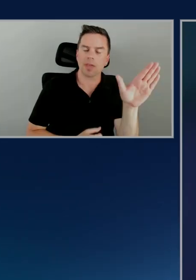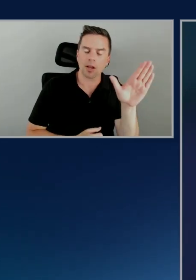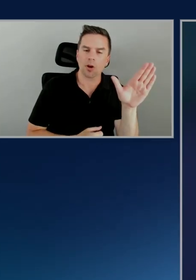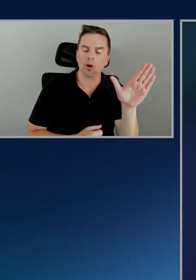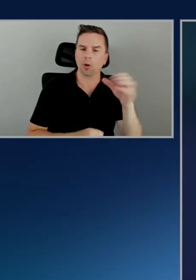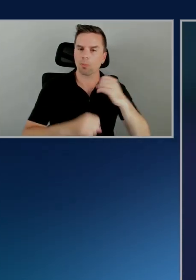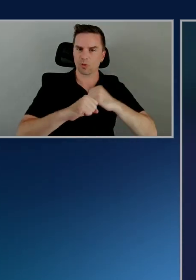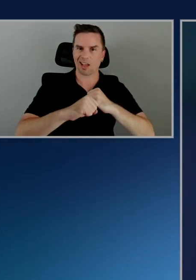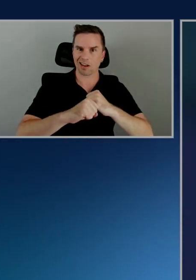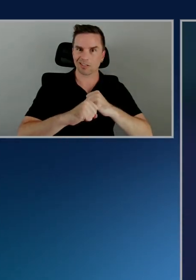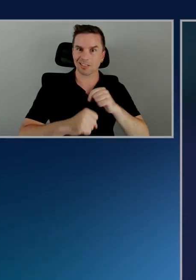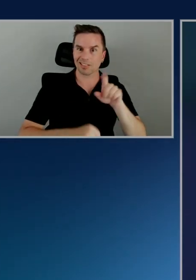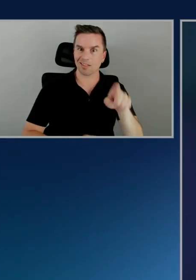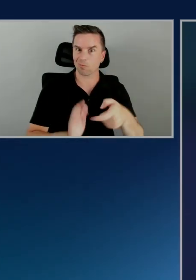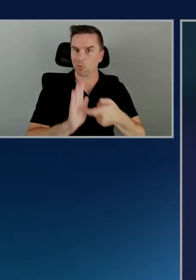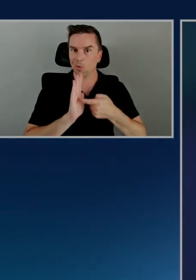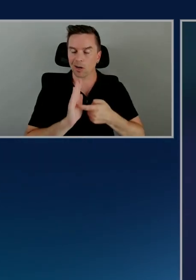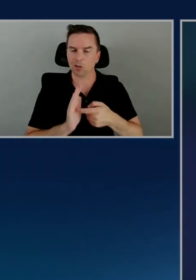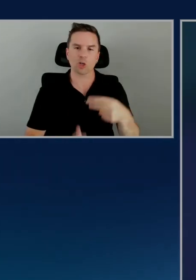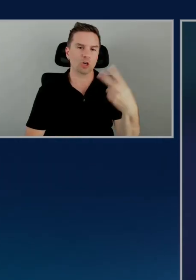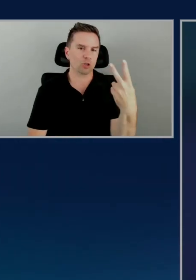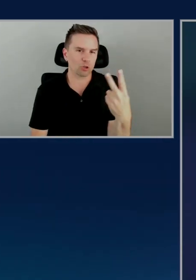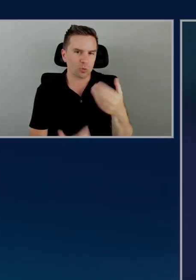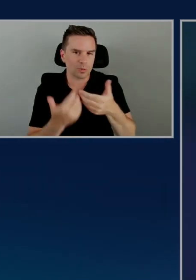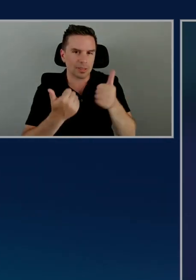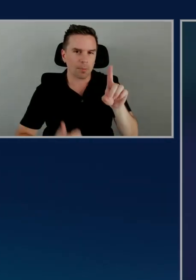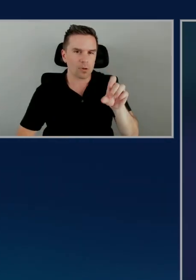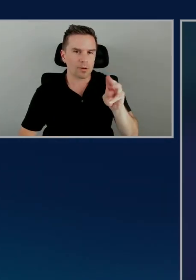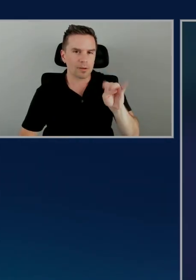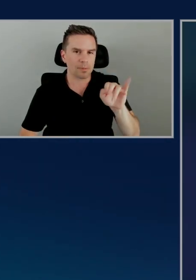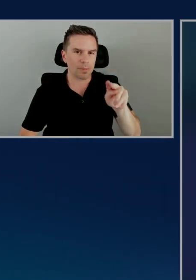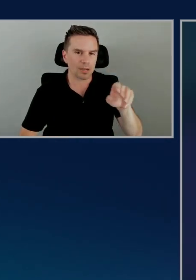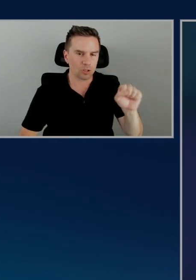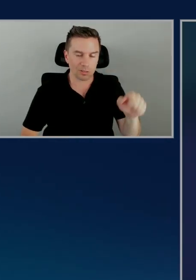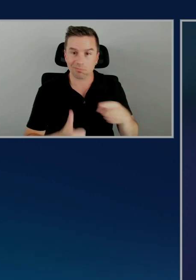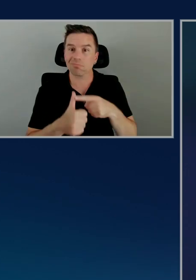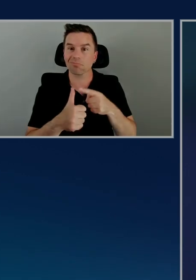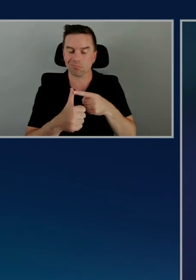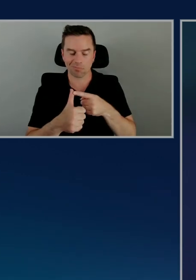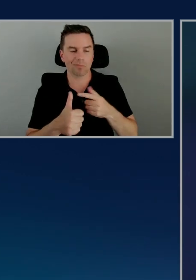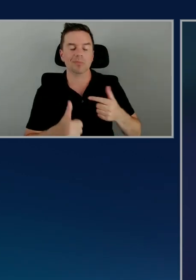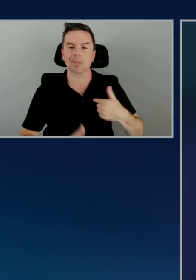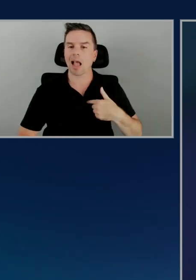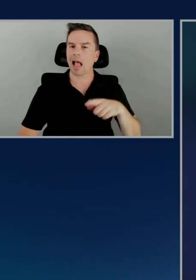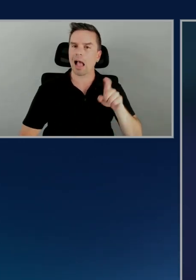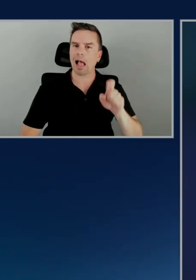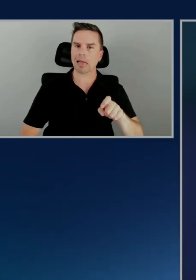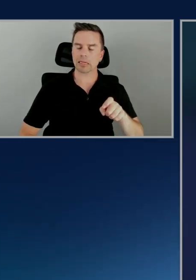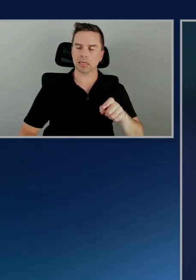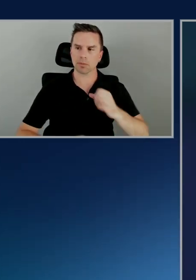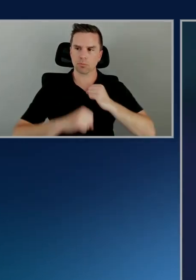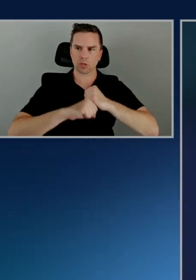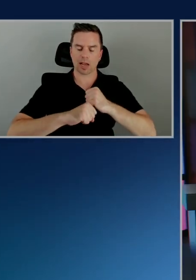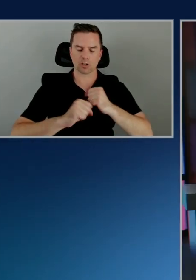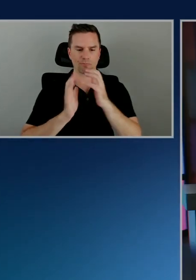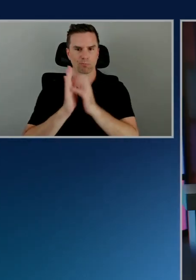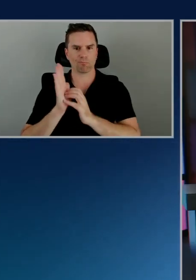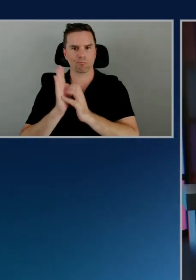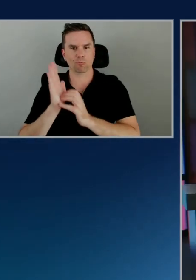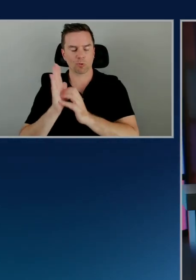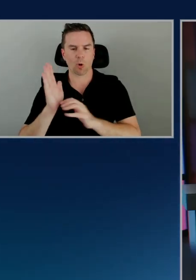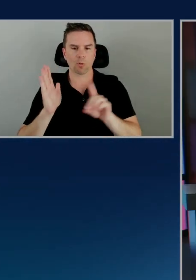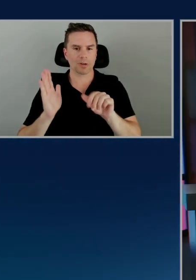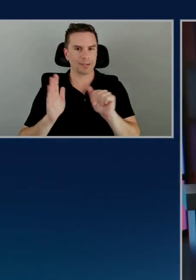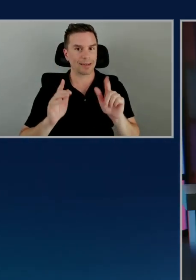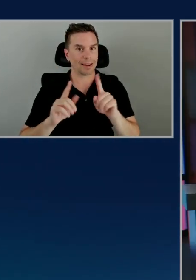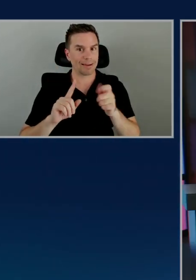So dimension one is where customers have asked us that, hey, I need protection for my sensitive code and data from you, which is